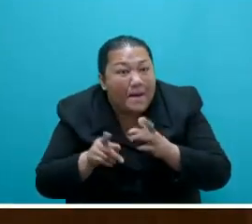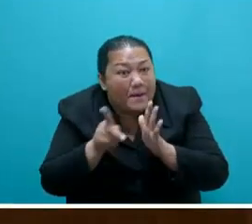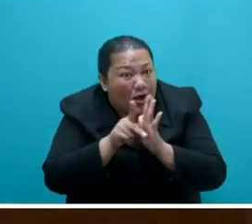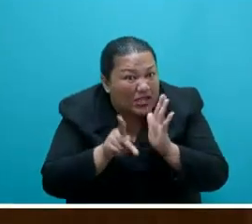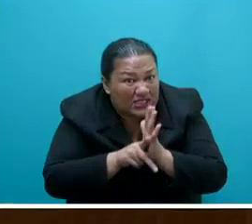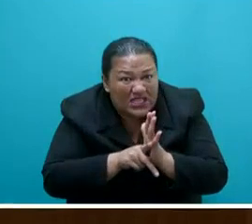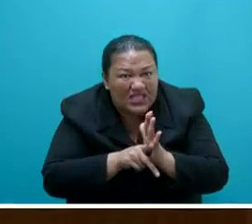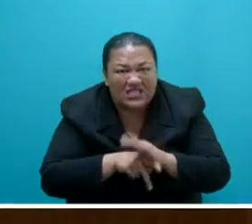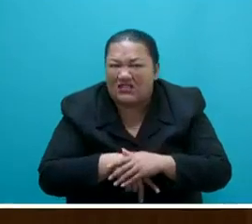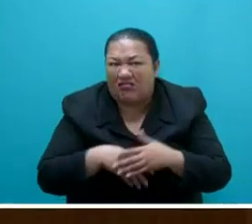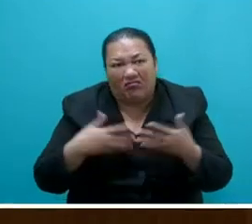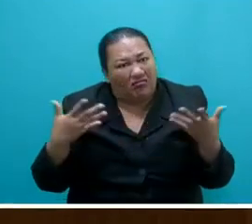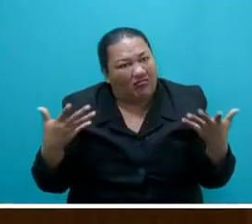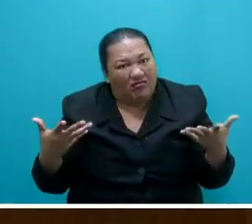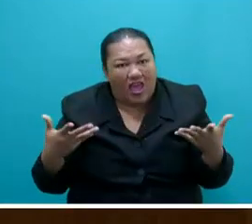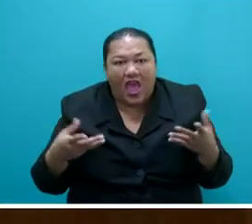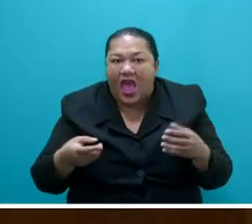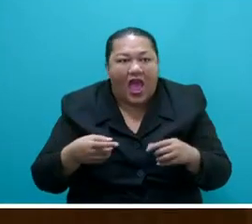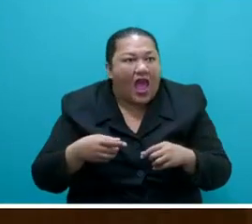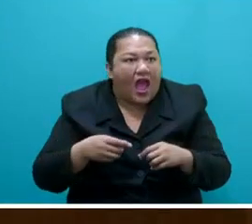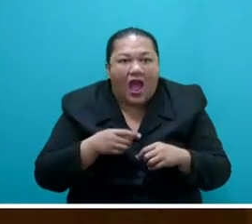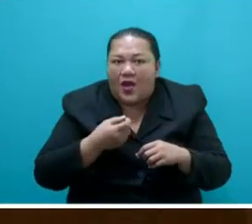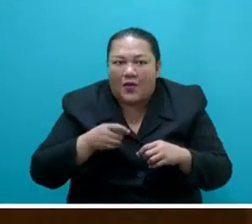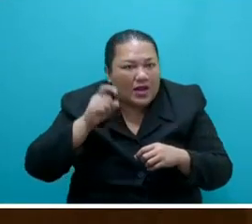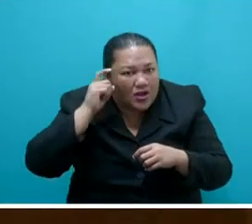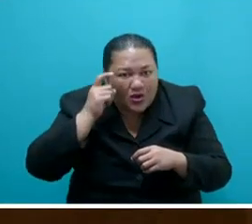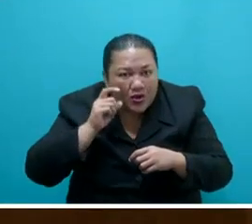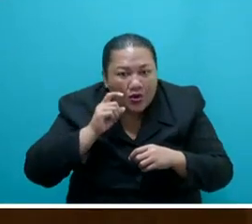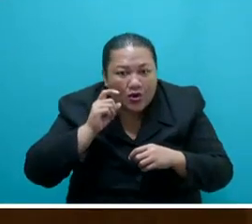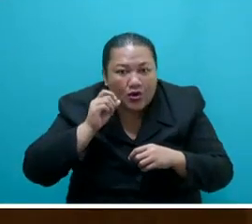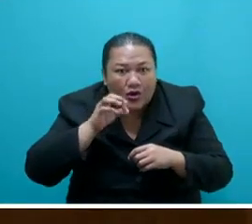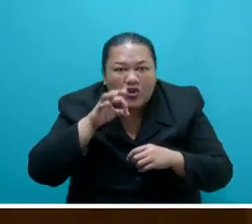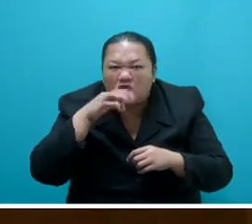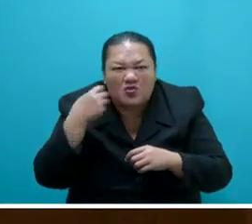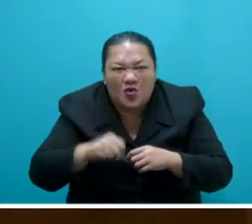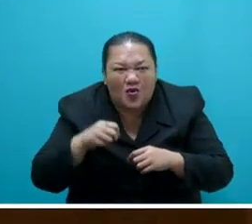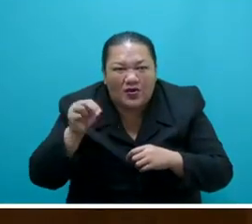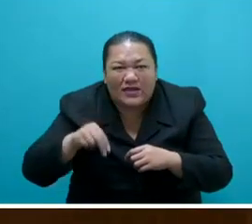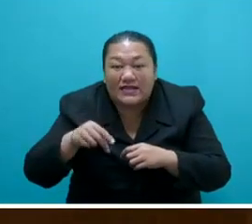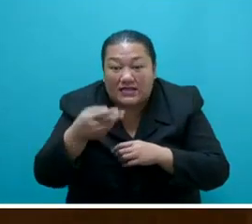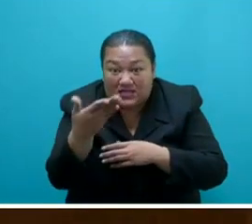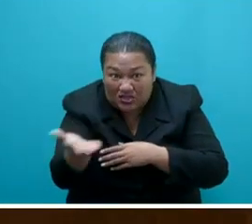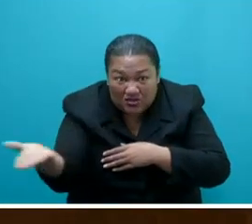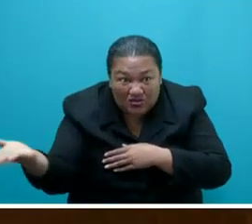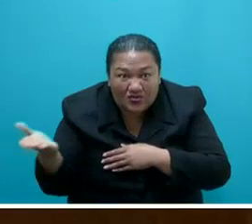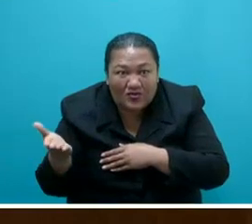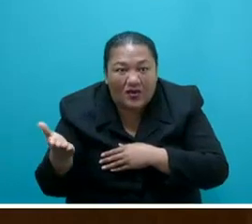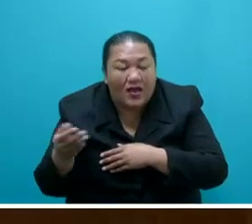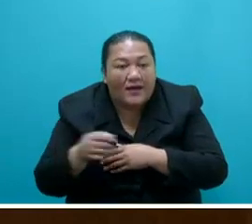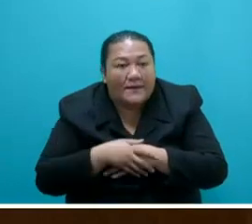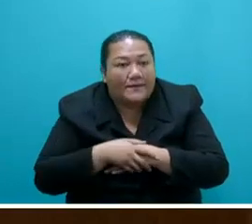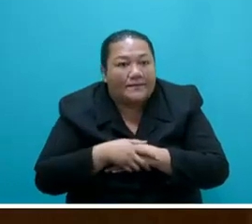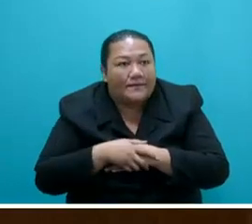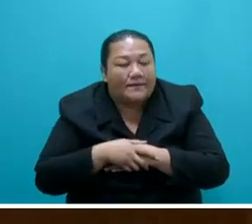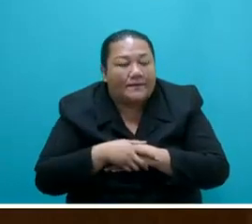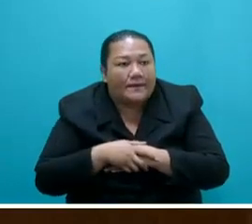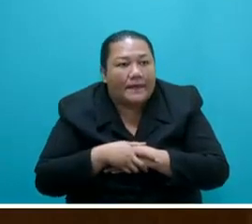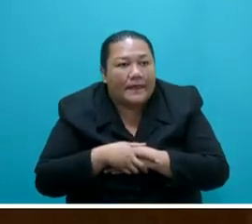no apologies for calling out any of you. Don't be fearful of facts. Embrace them.